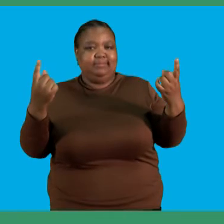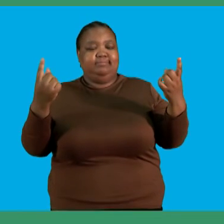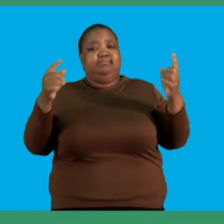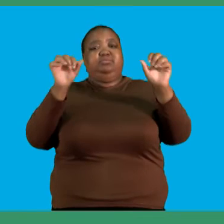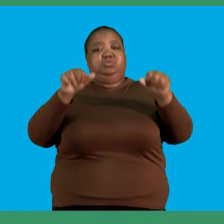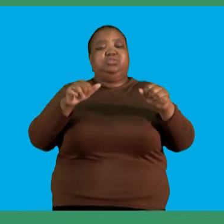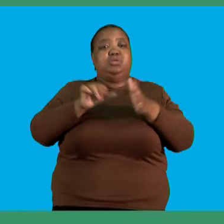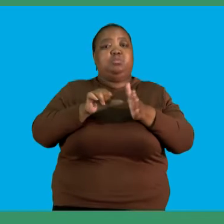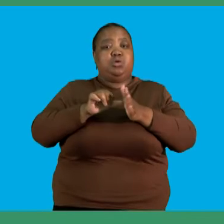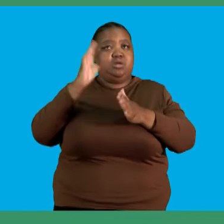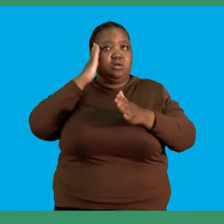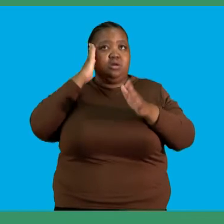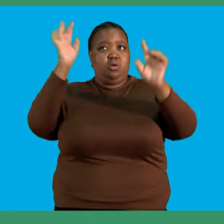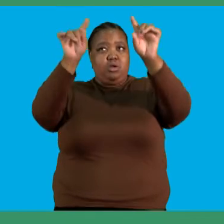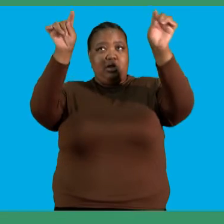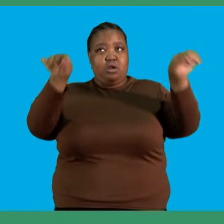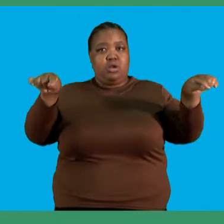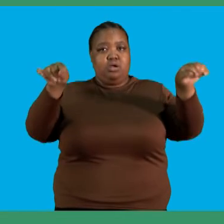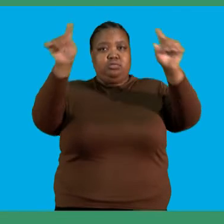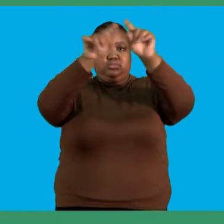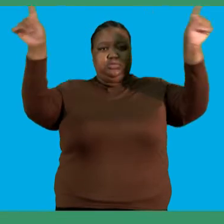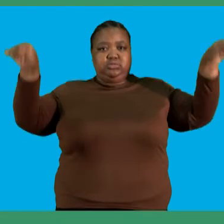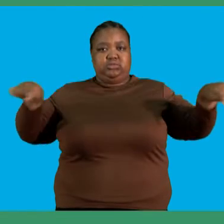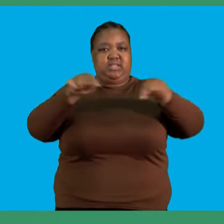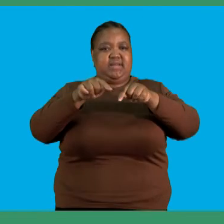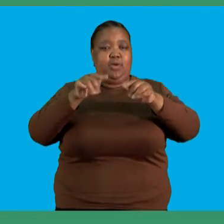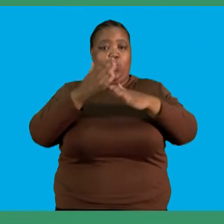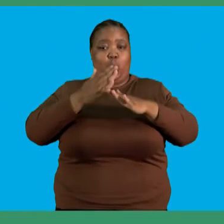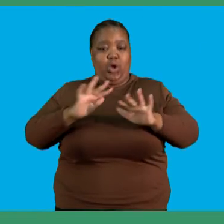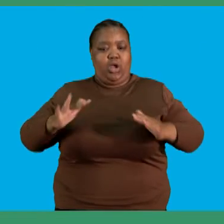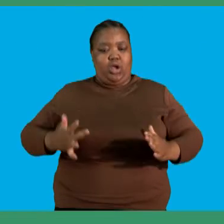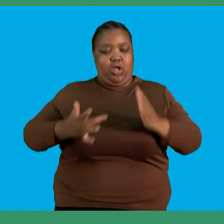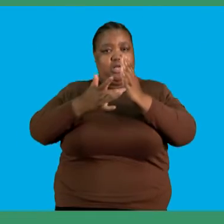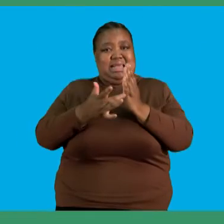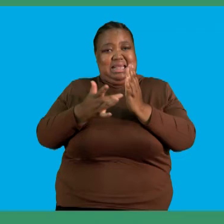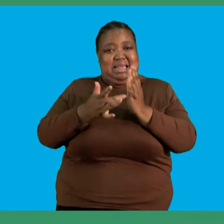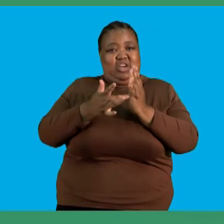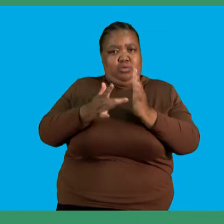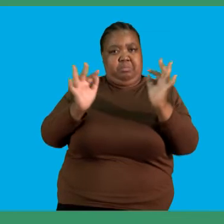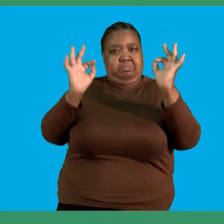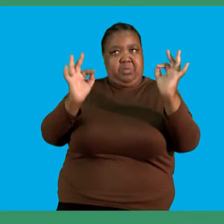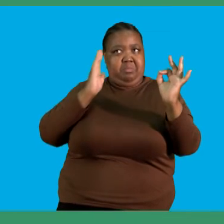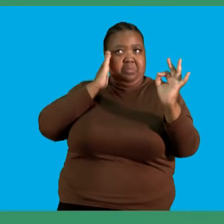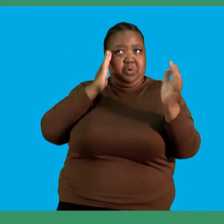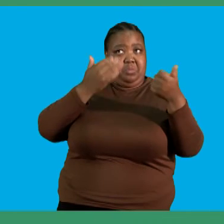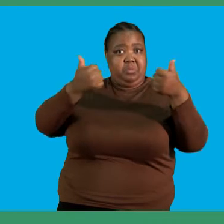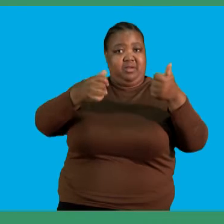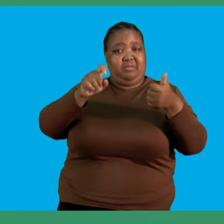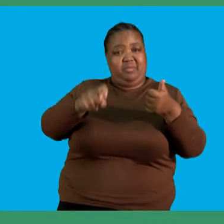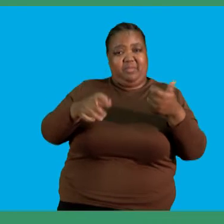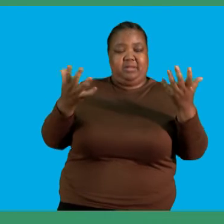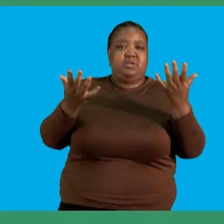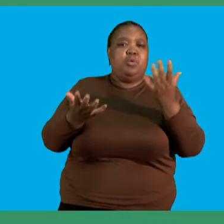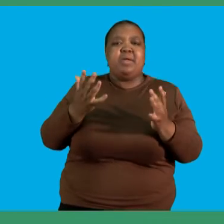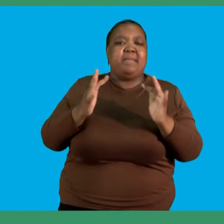anyone or everyone, because you need to know the unique features. And then technical challenges may render it